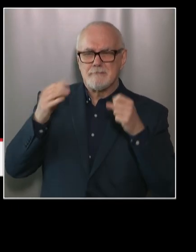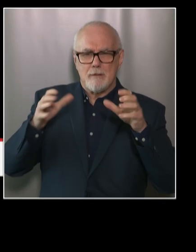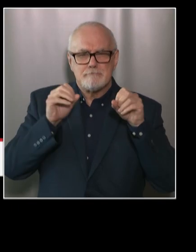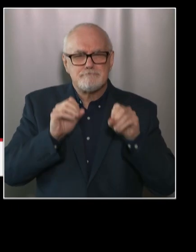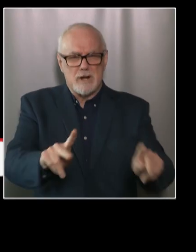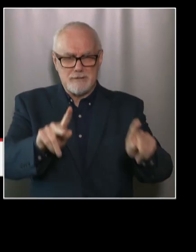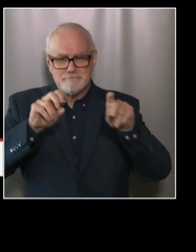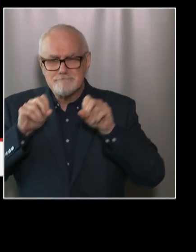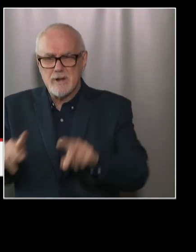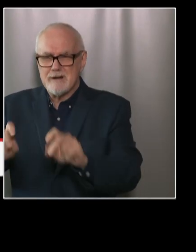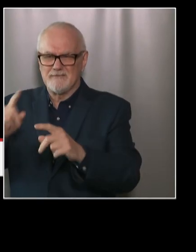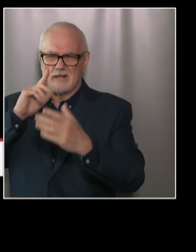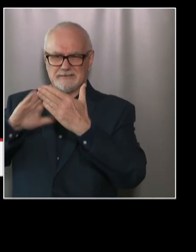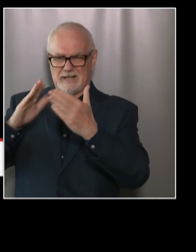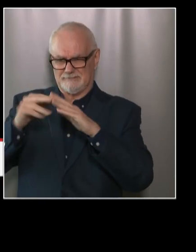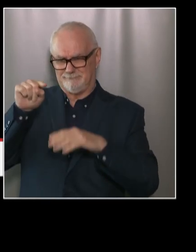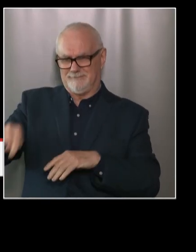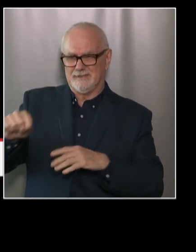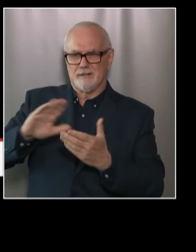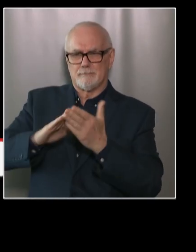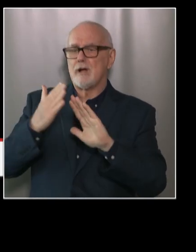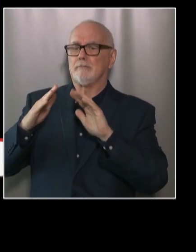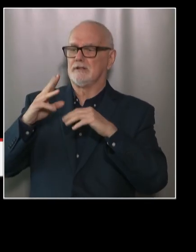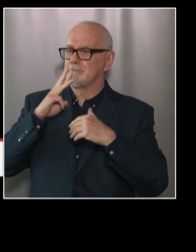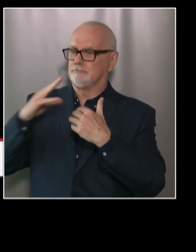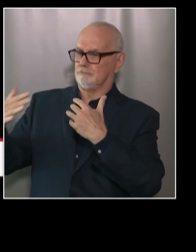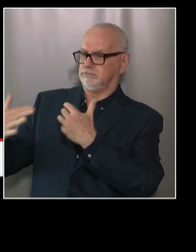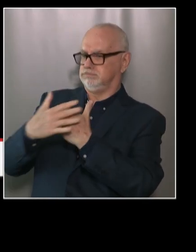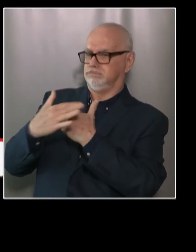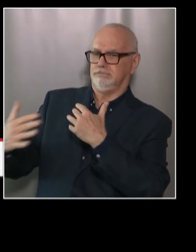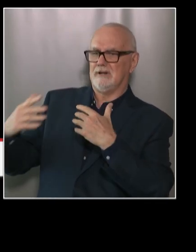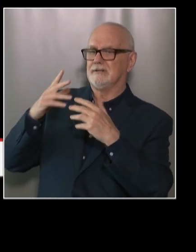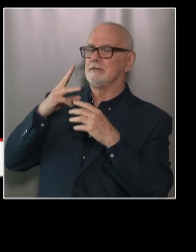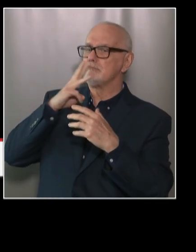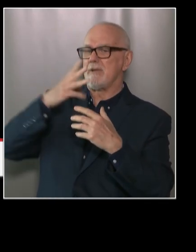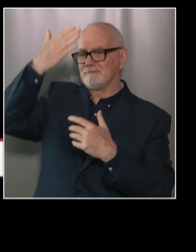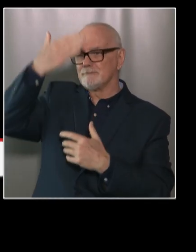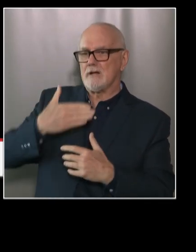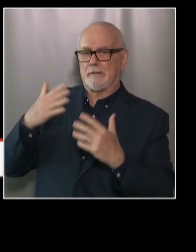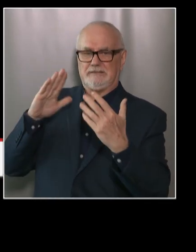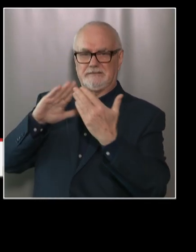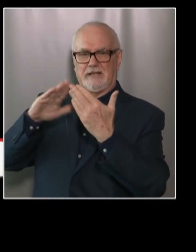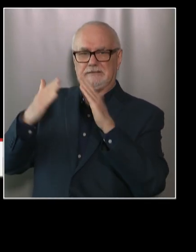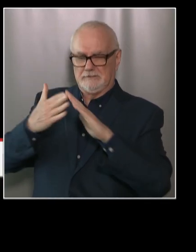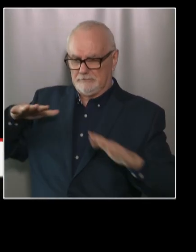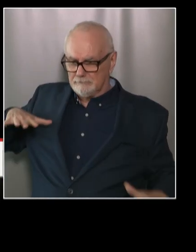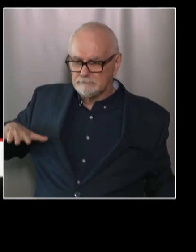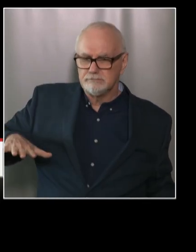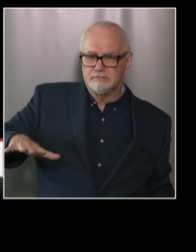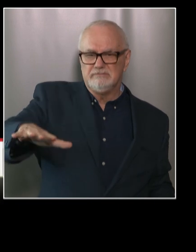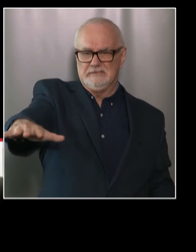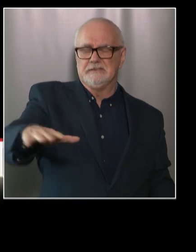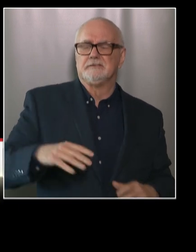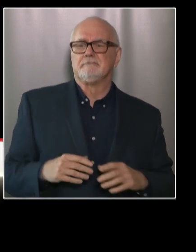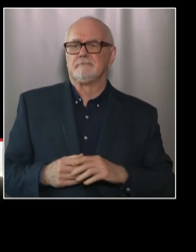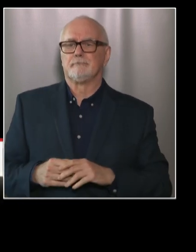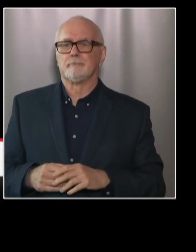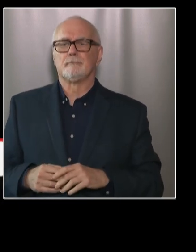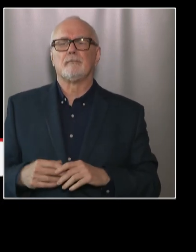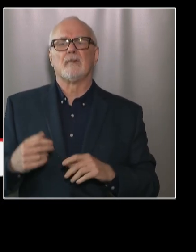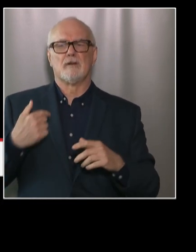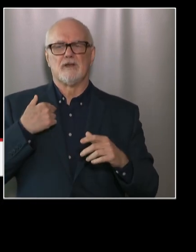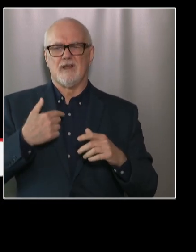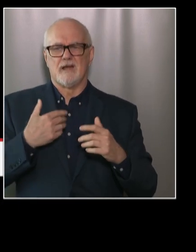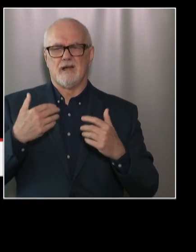community. The Wharf transformed the mile-long stretch of the Washington Channel and created a new community in the District of